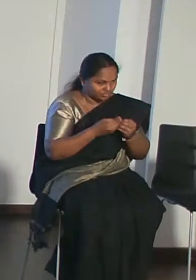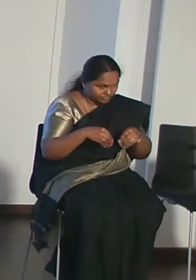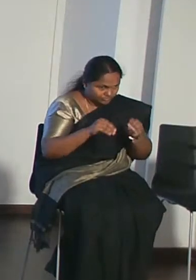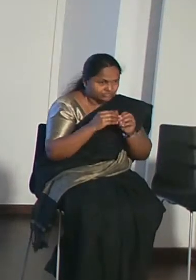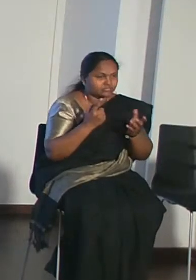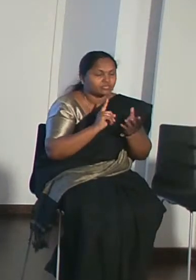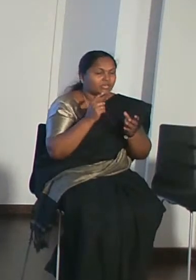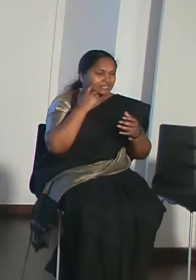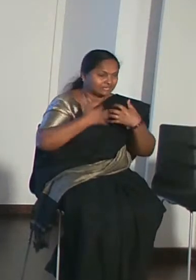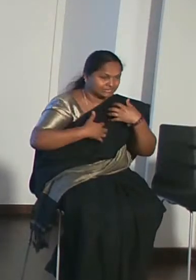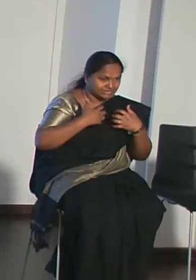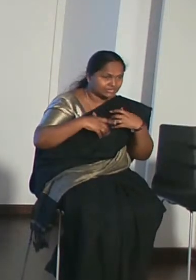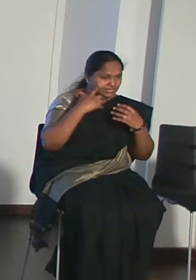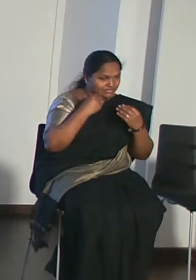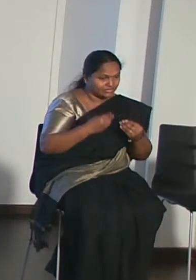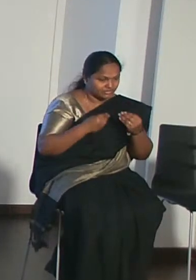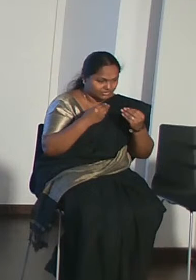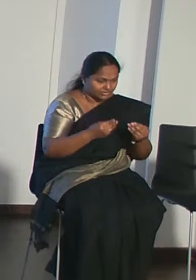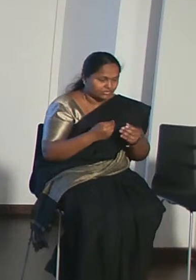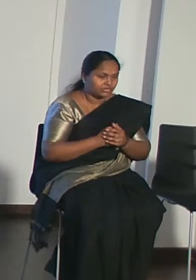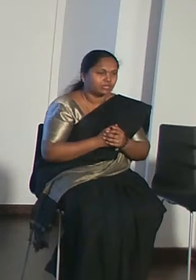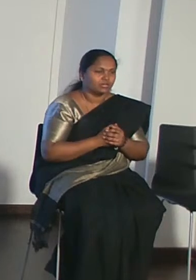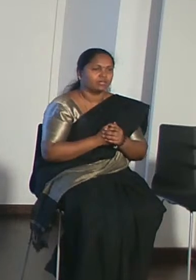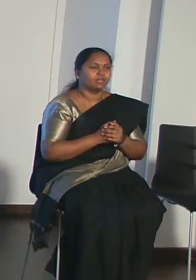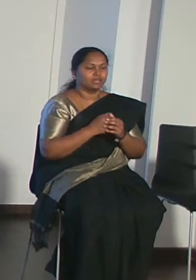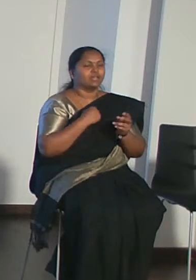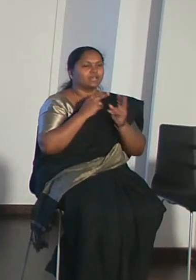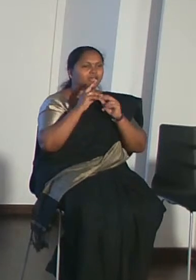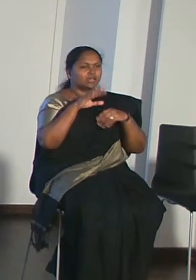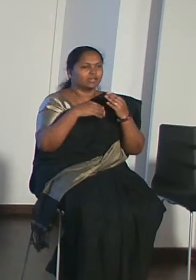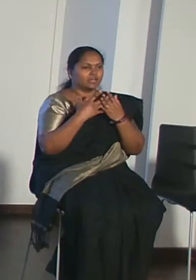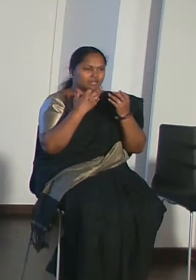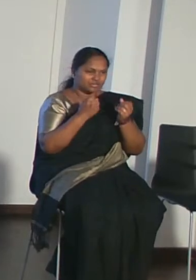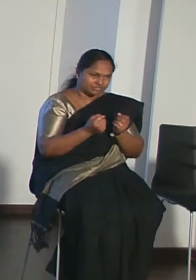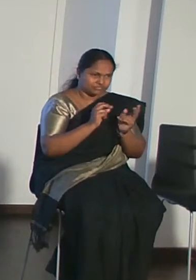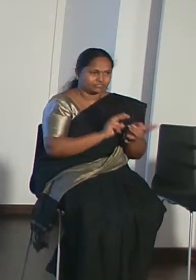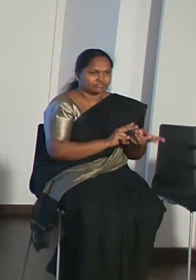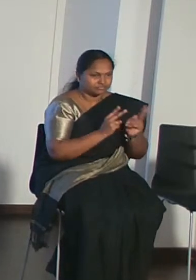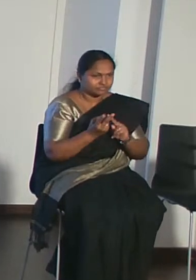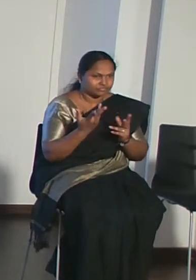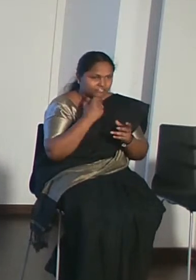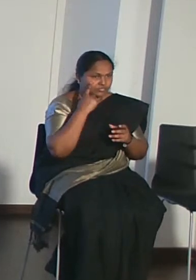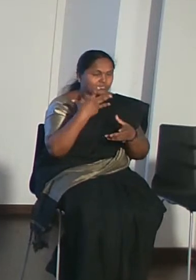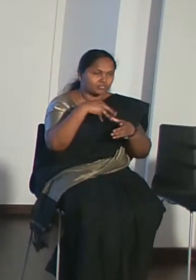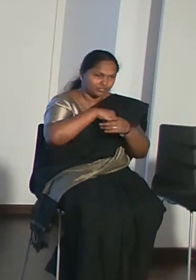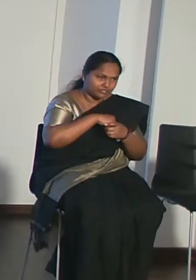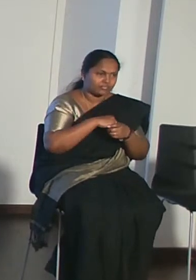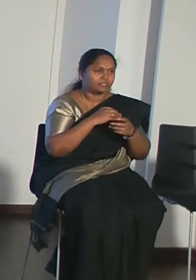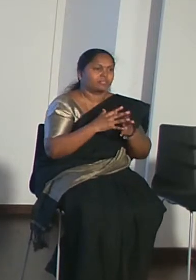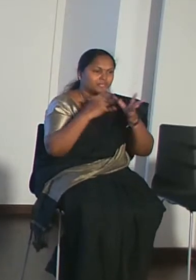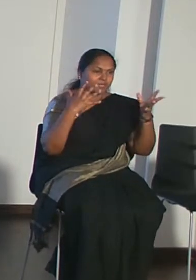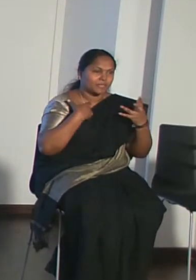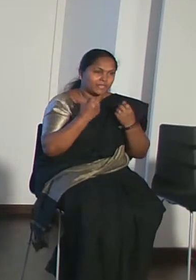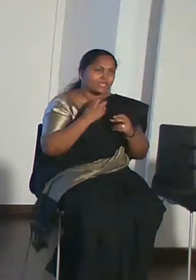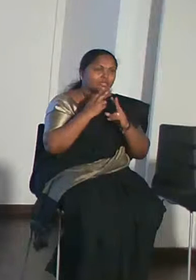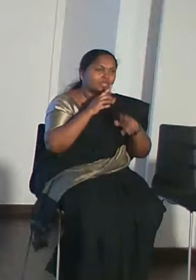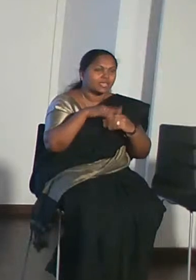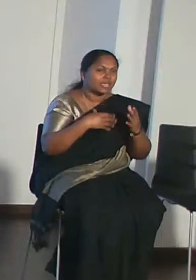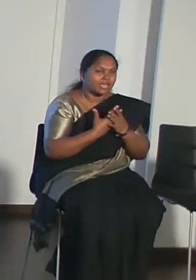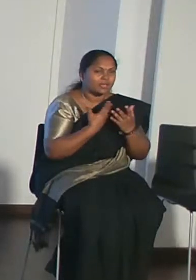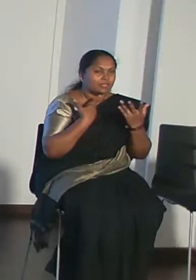We are interested, perhaps, I mean, I would talk about it as a transcendental impulse. As much as we're talking about